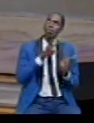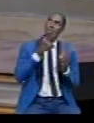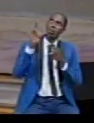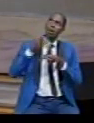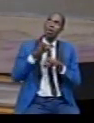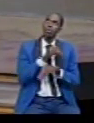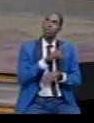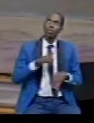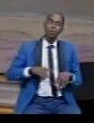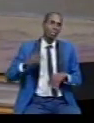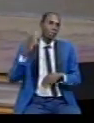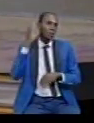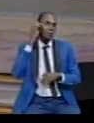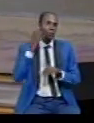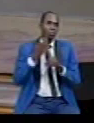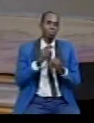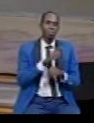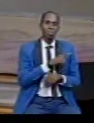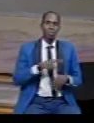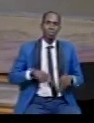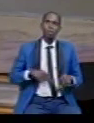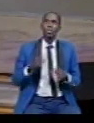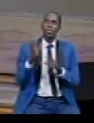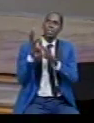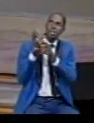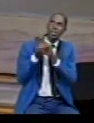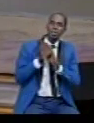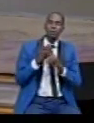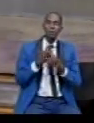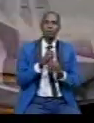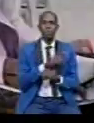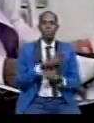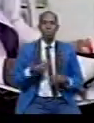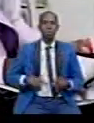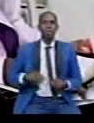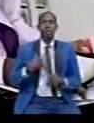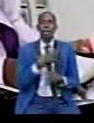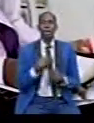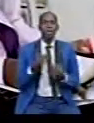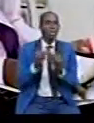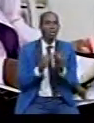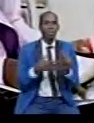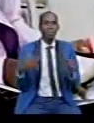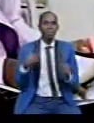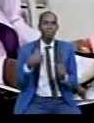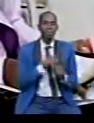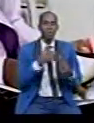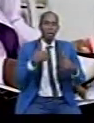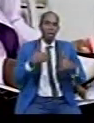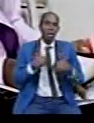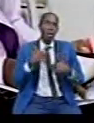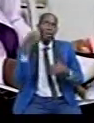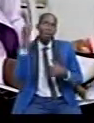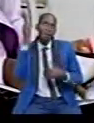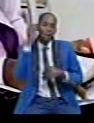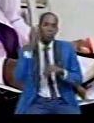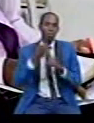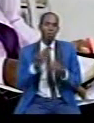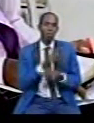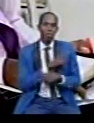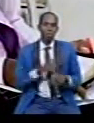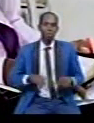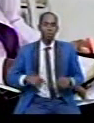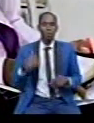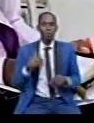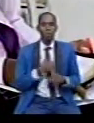Lord. We receive from the Lord. If we're going to please the Lord, everything we have received from the Lord, we